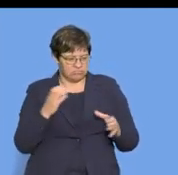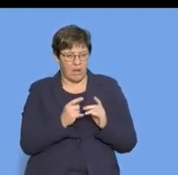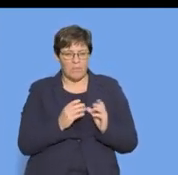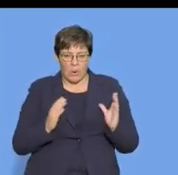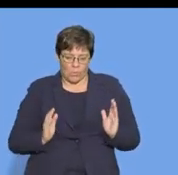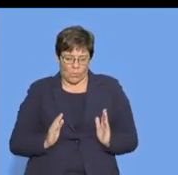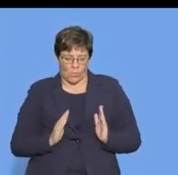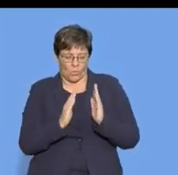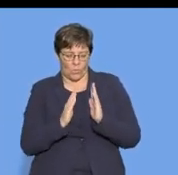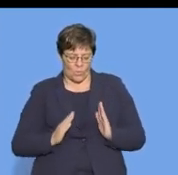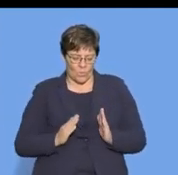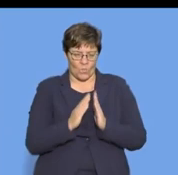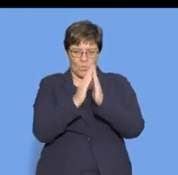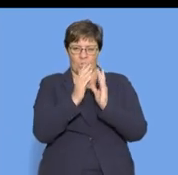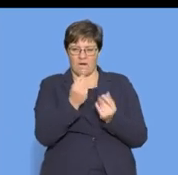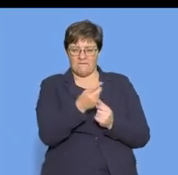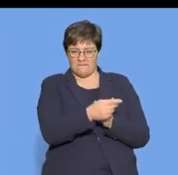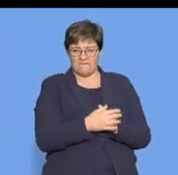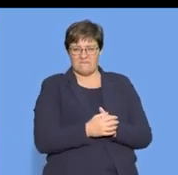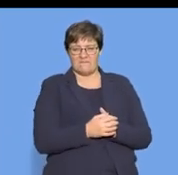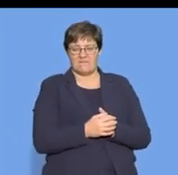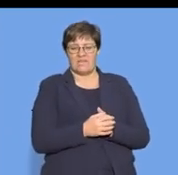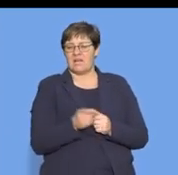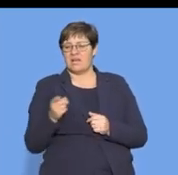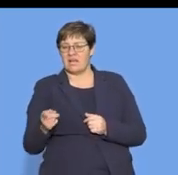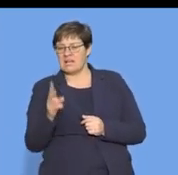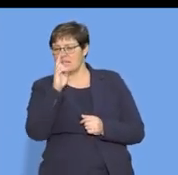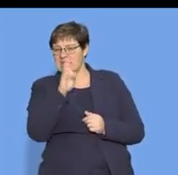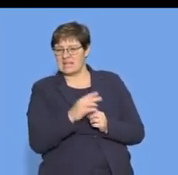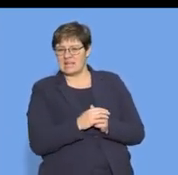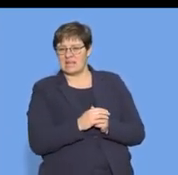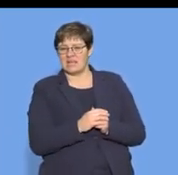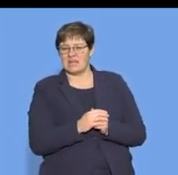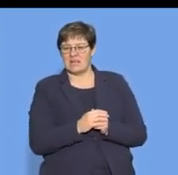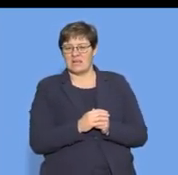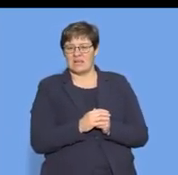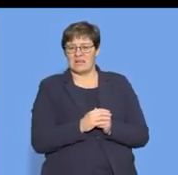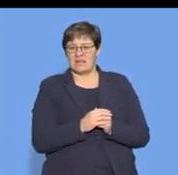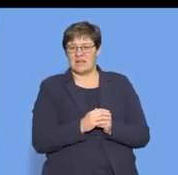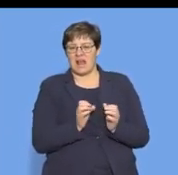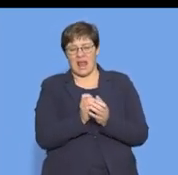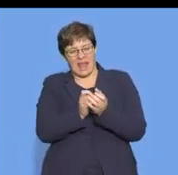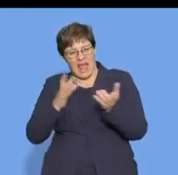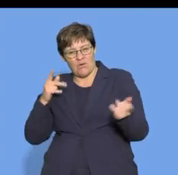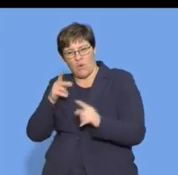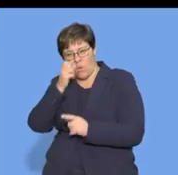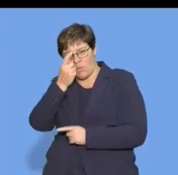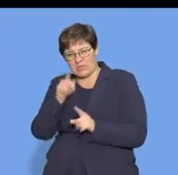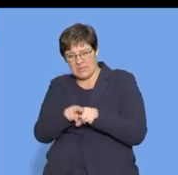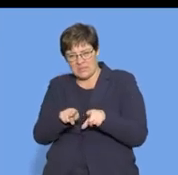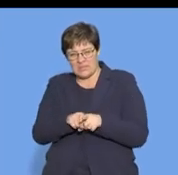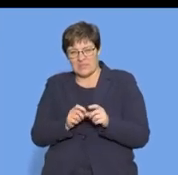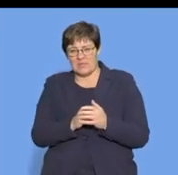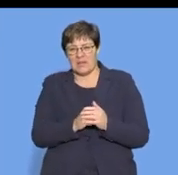more elongated and has a sharper point at the top here. This one you can see is almost like an arrow